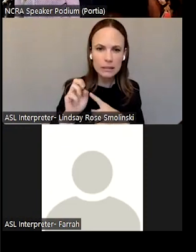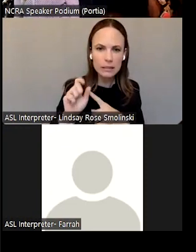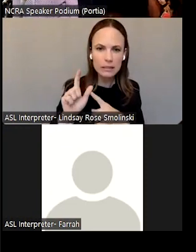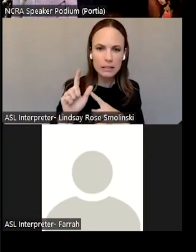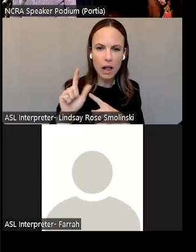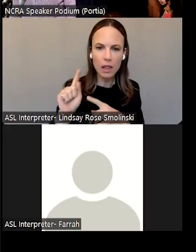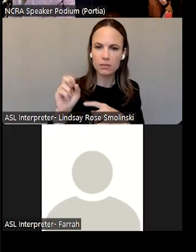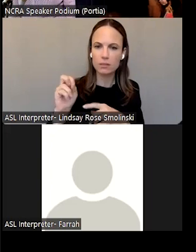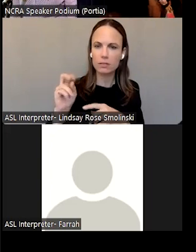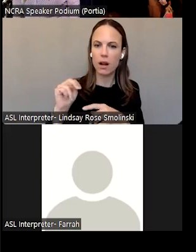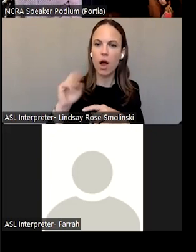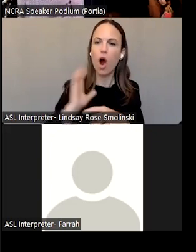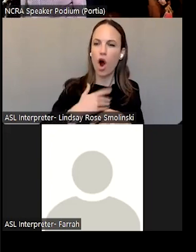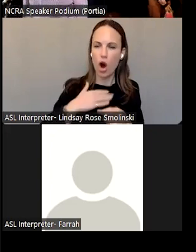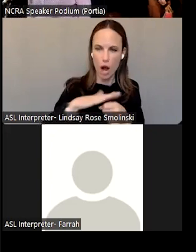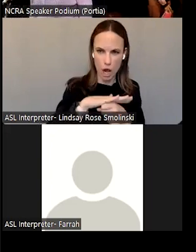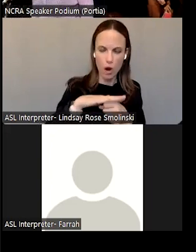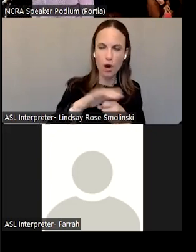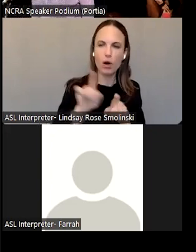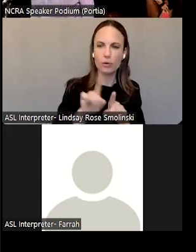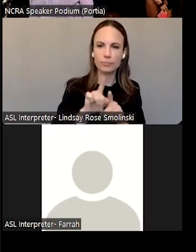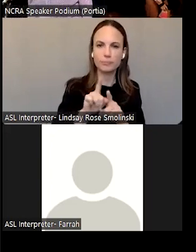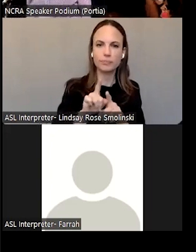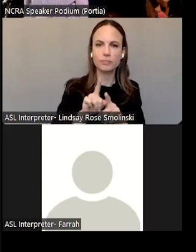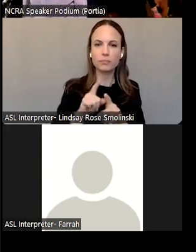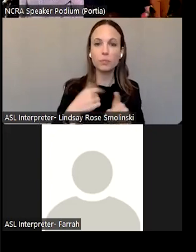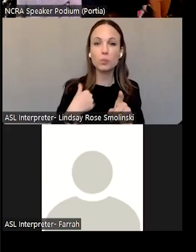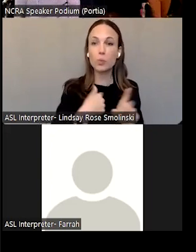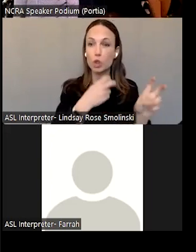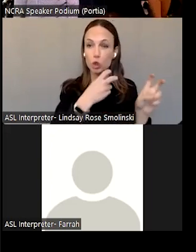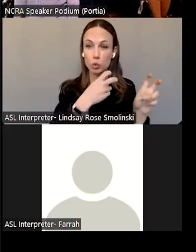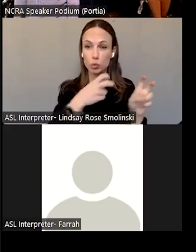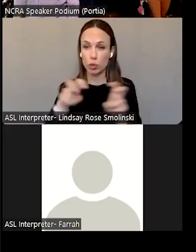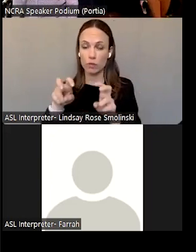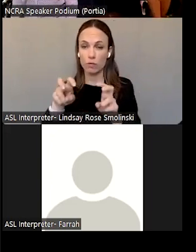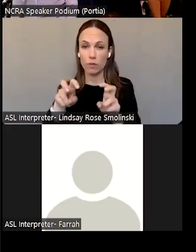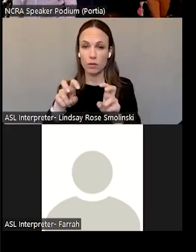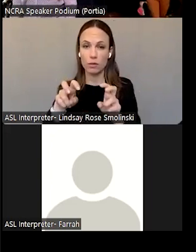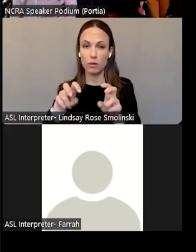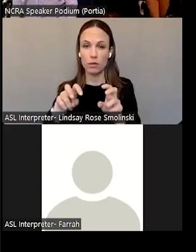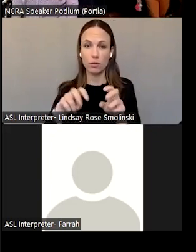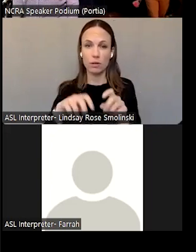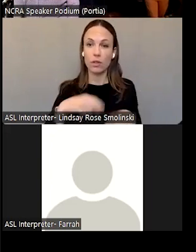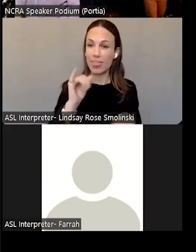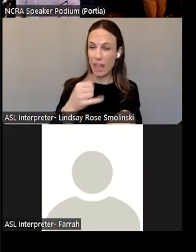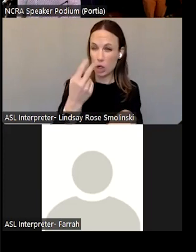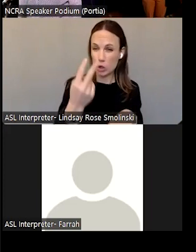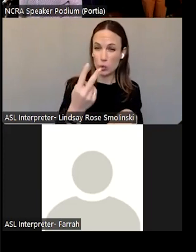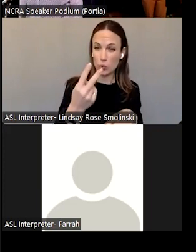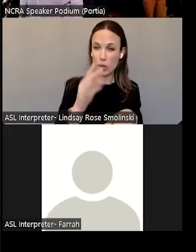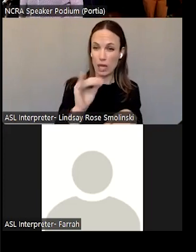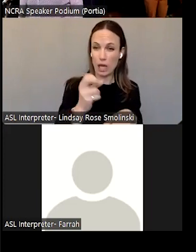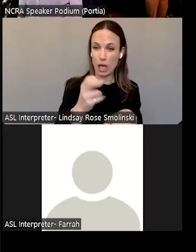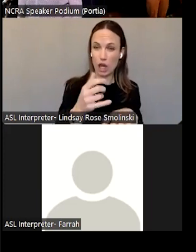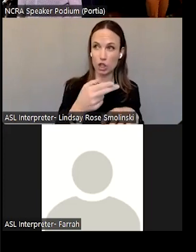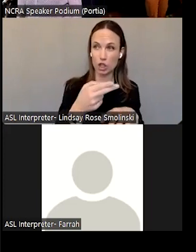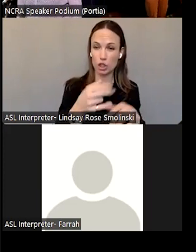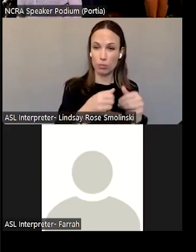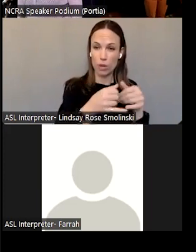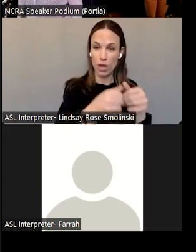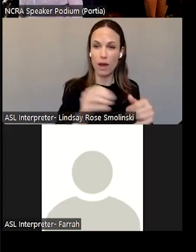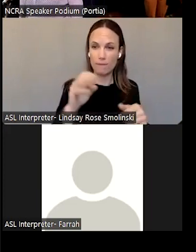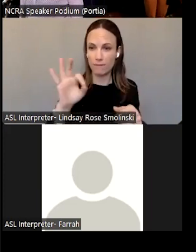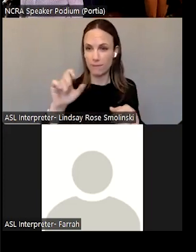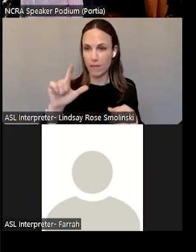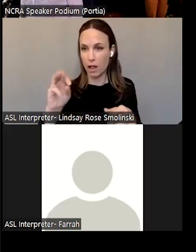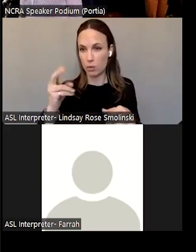our area. And as we have transitioned from the 2 cash prize award winners into our innovation fellowship,